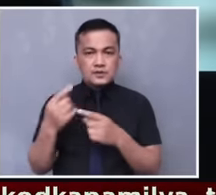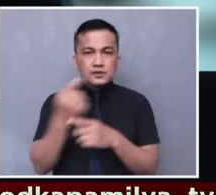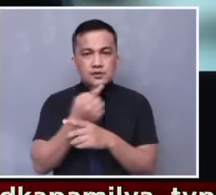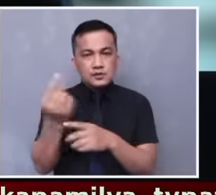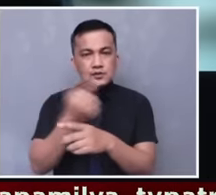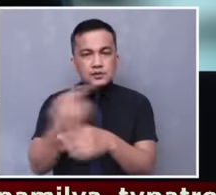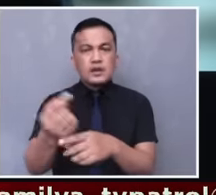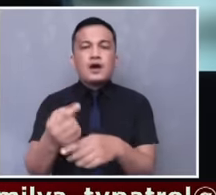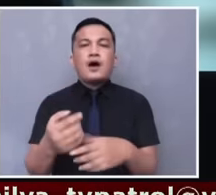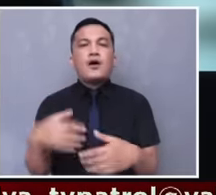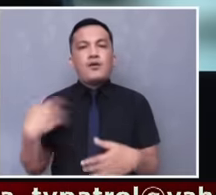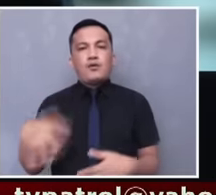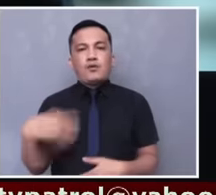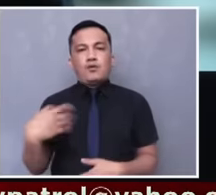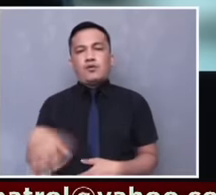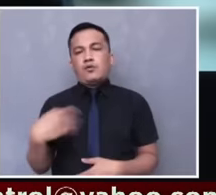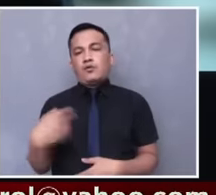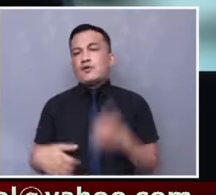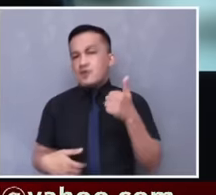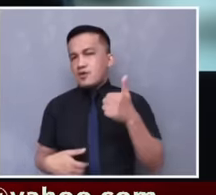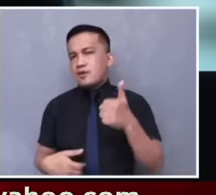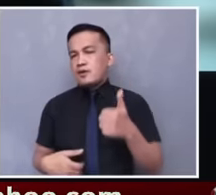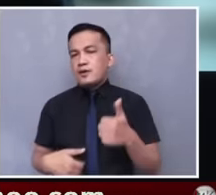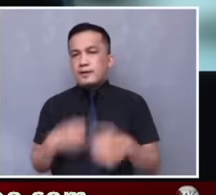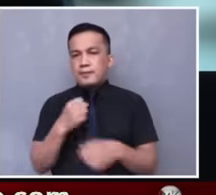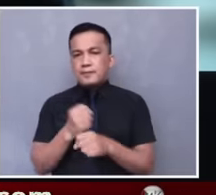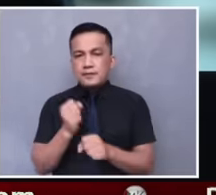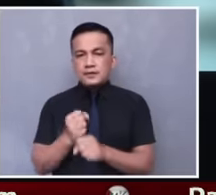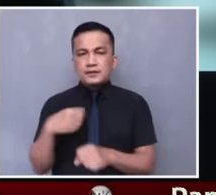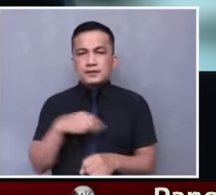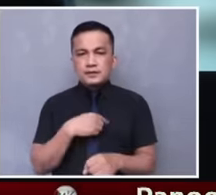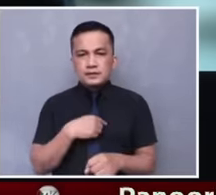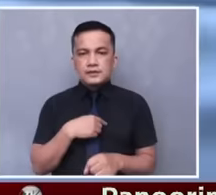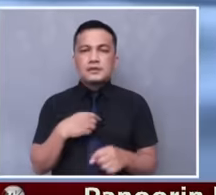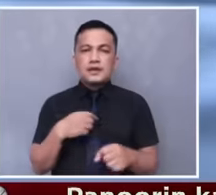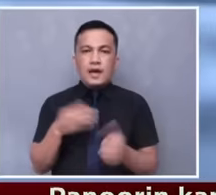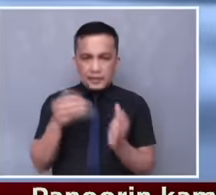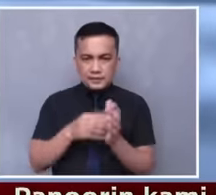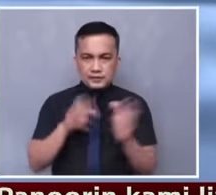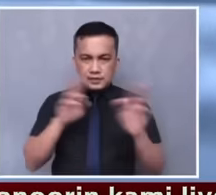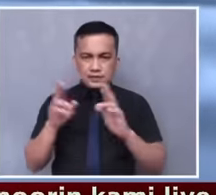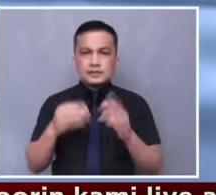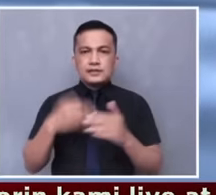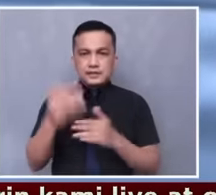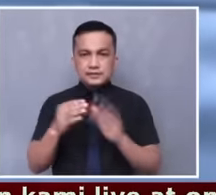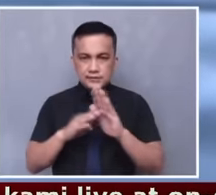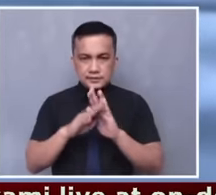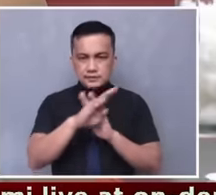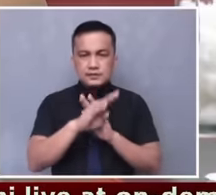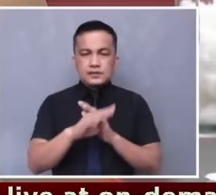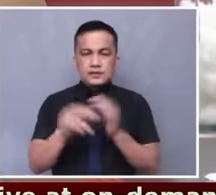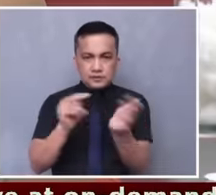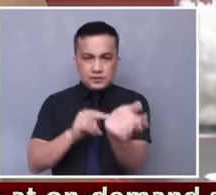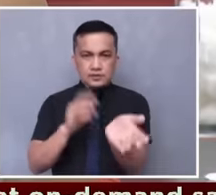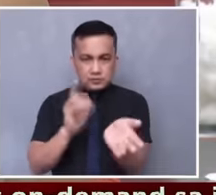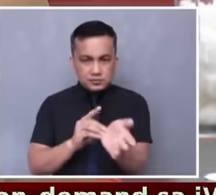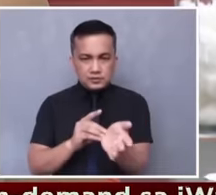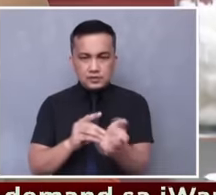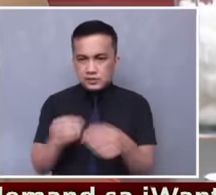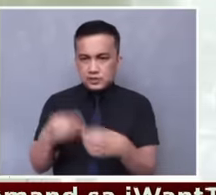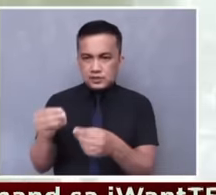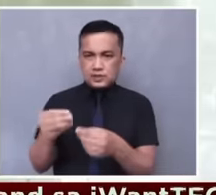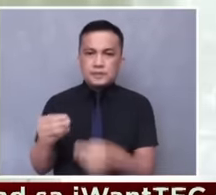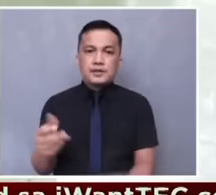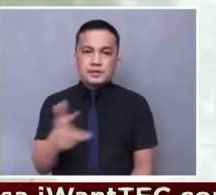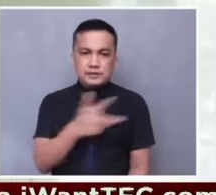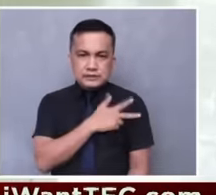less make us again, no, ready for the next surge, no? The healthcare workers are already given the booster shots. That's